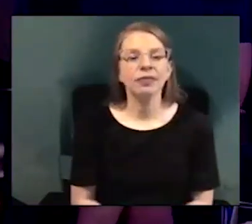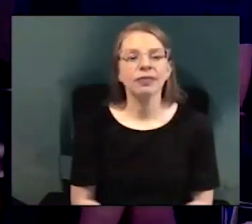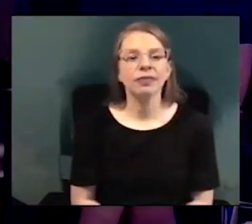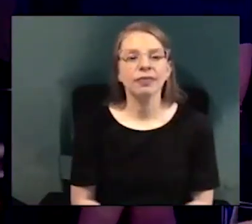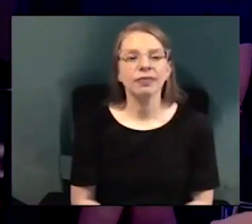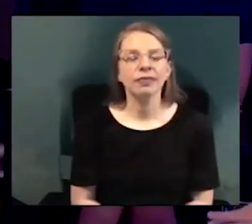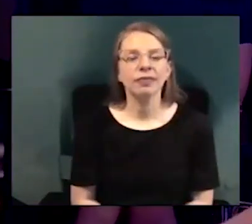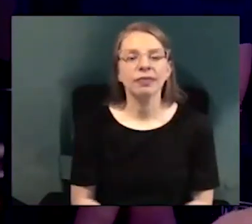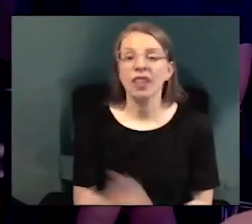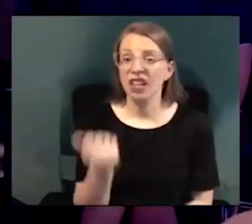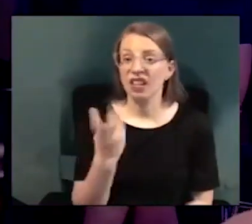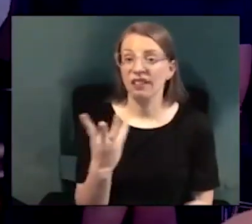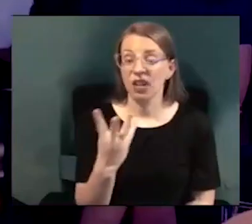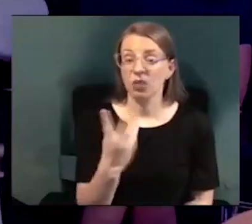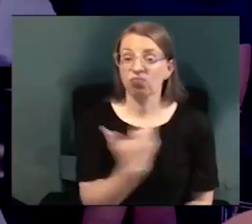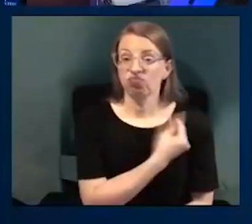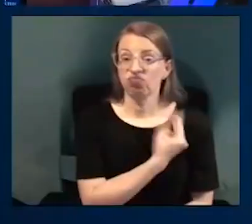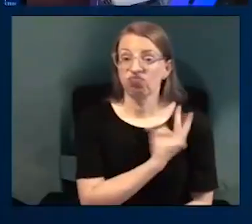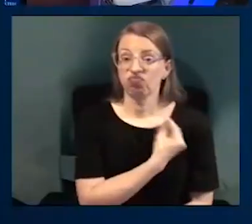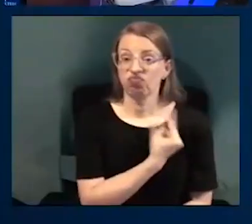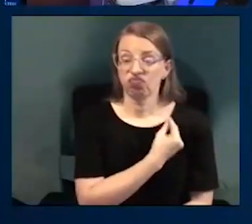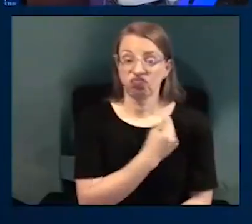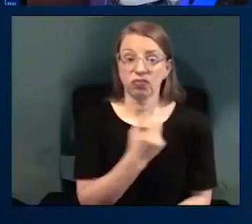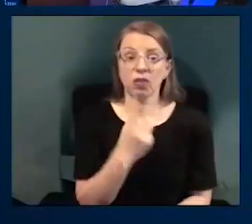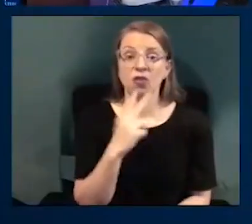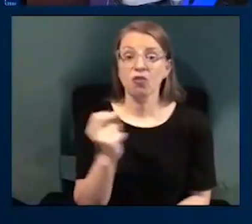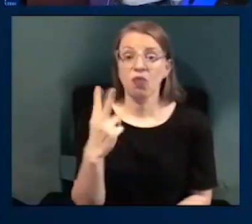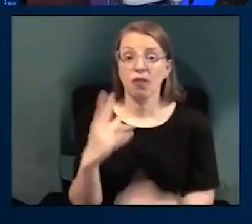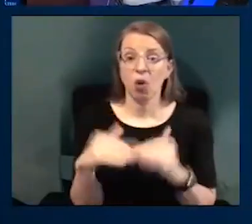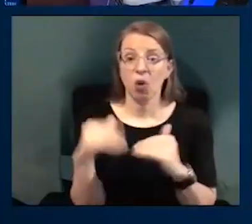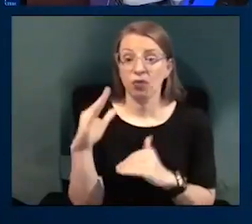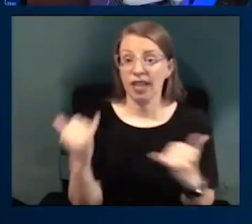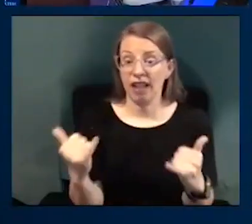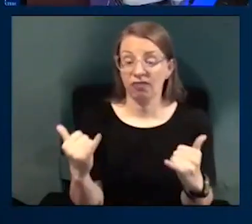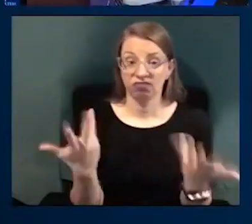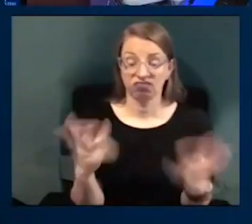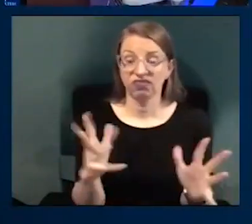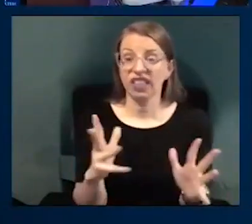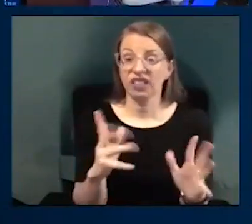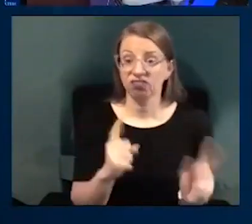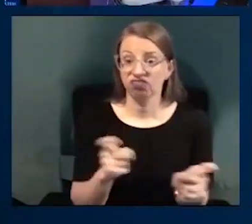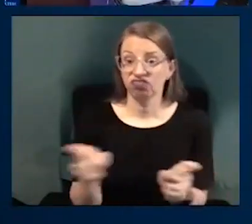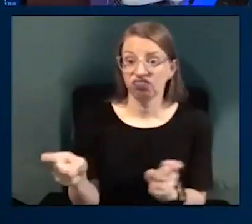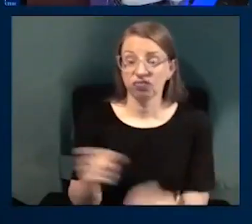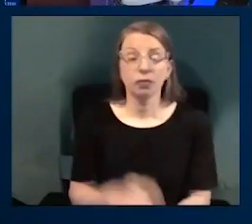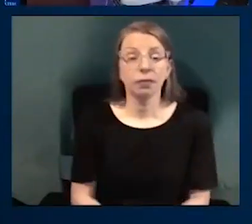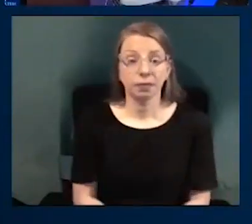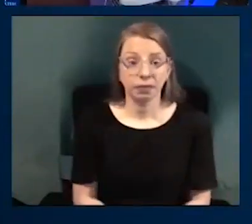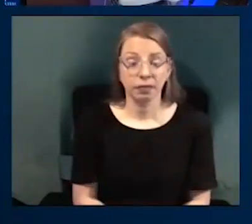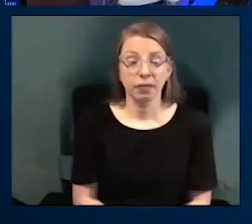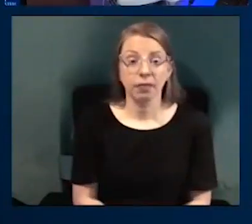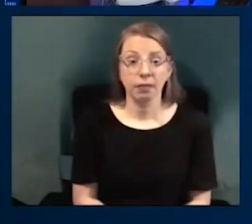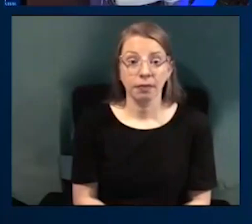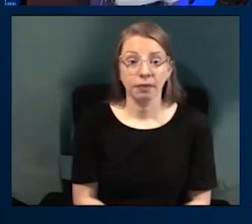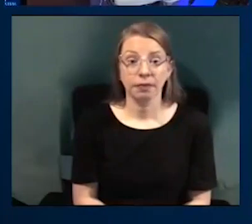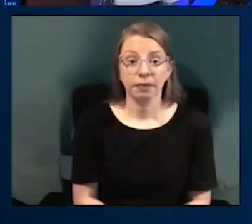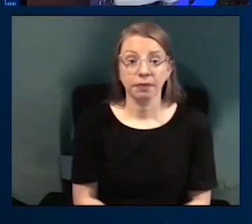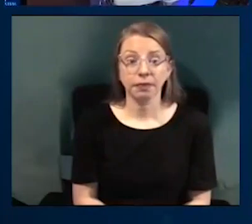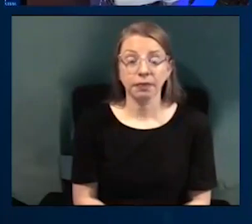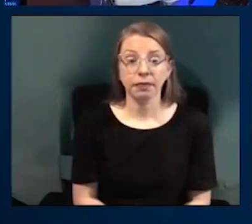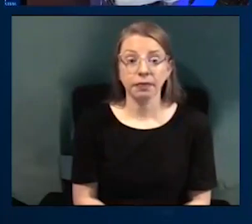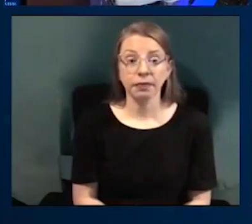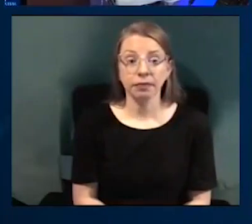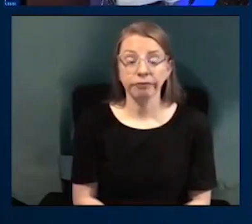a few shots to folks who are 12 and older now, and that's got to be pretty satisfying to our staff to see these young kids coming in and Yeah. wanting to be vaccinated. Yeah,